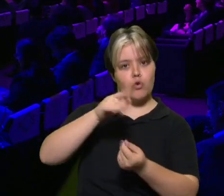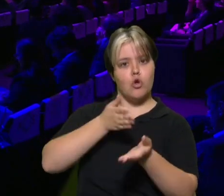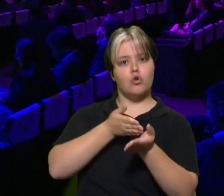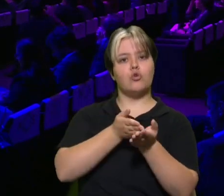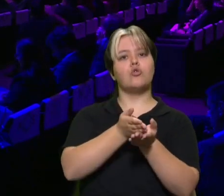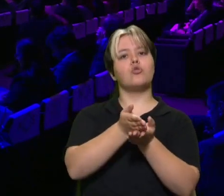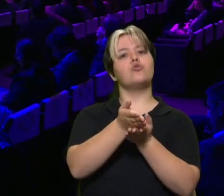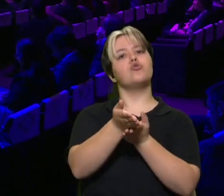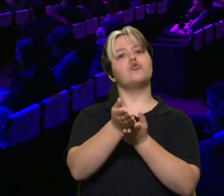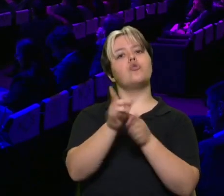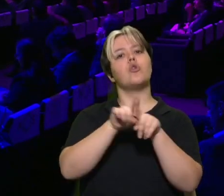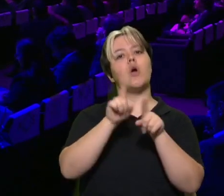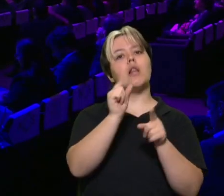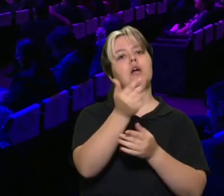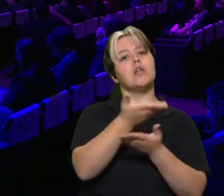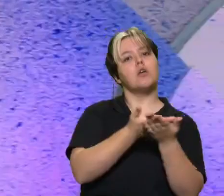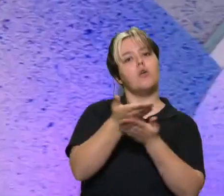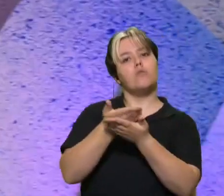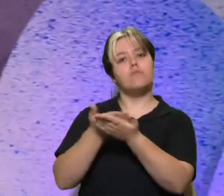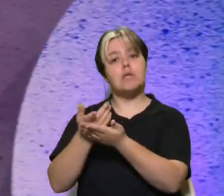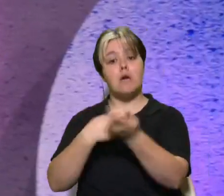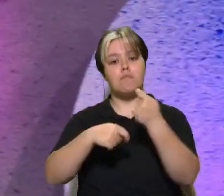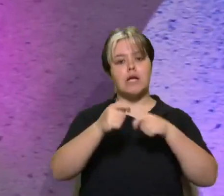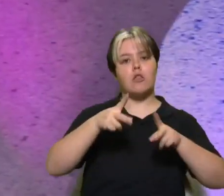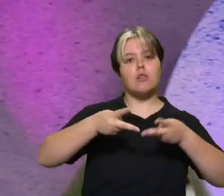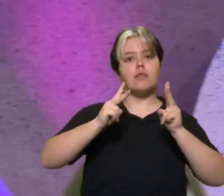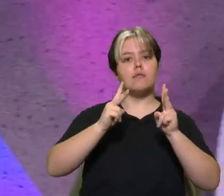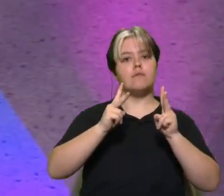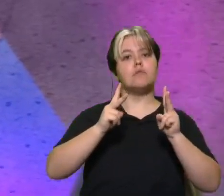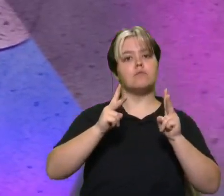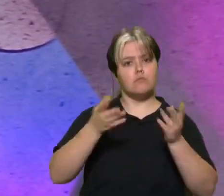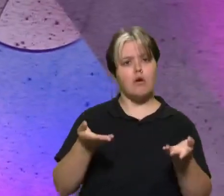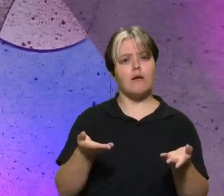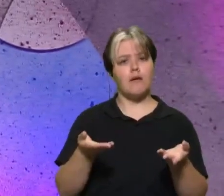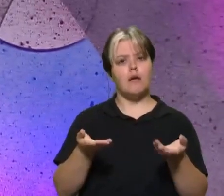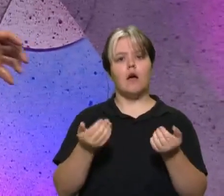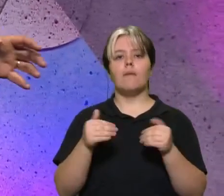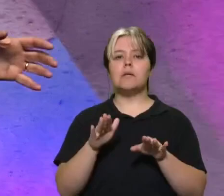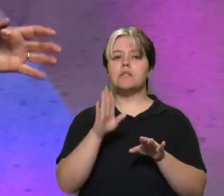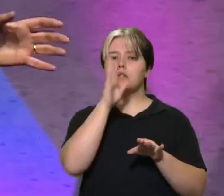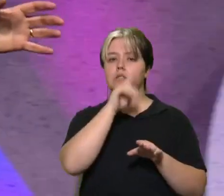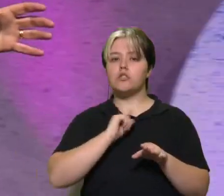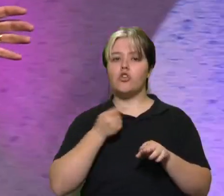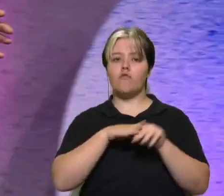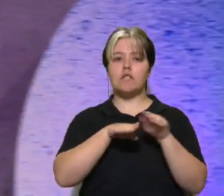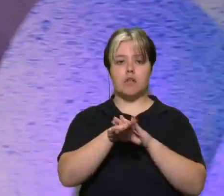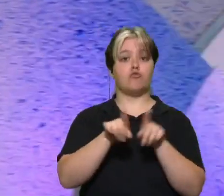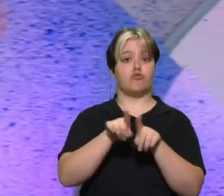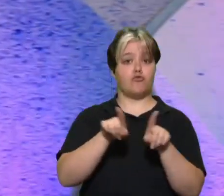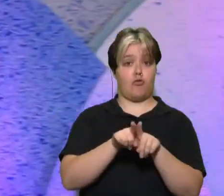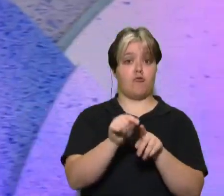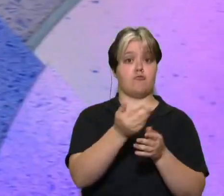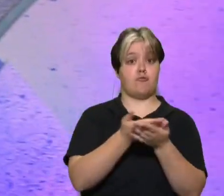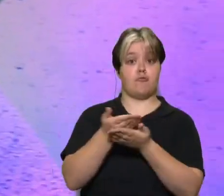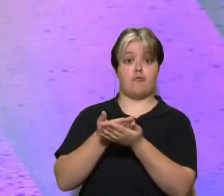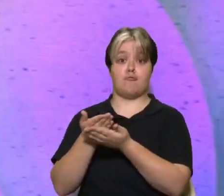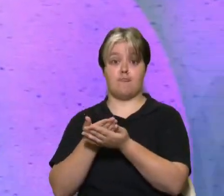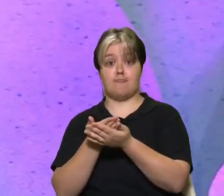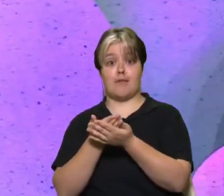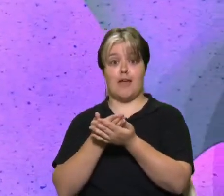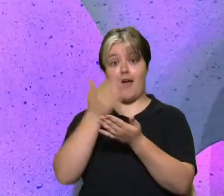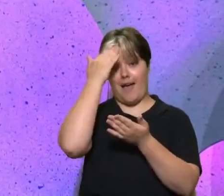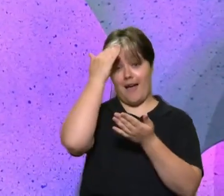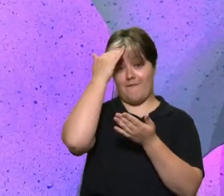that the world would be a free market economy with democratic regimes. We've done what